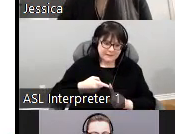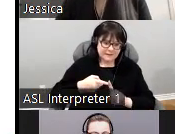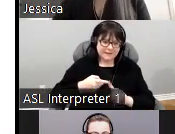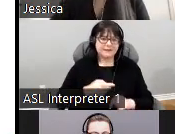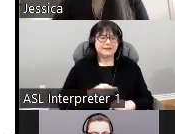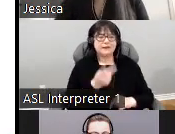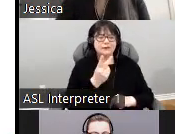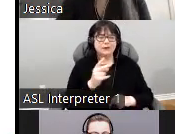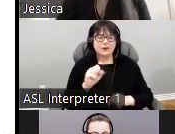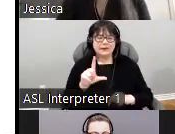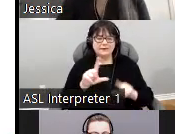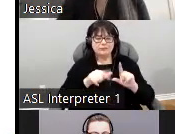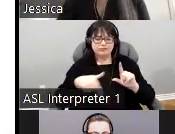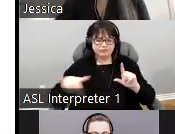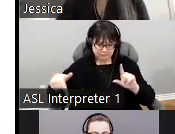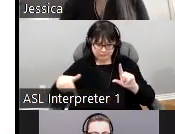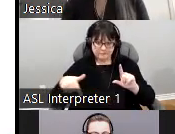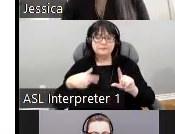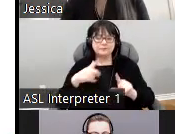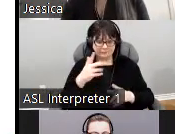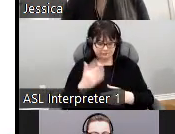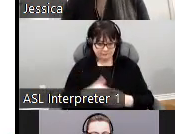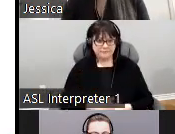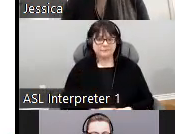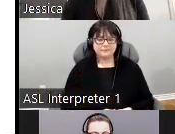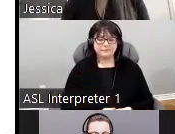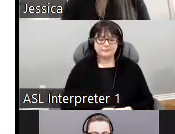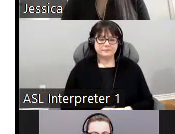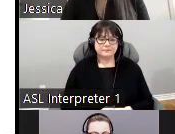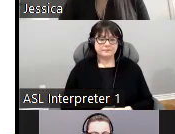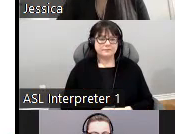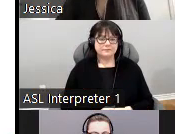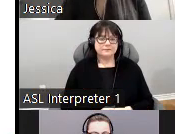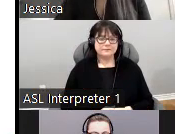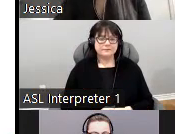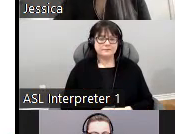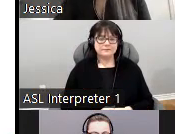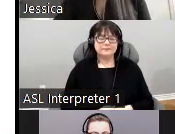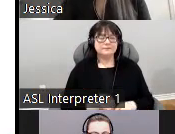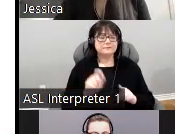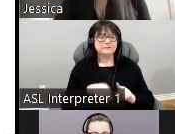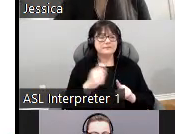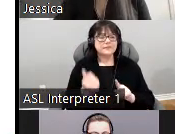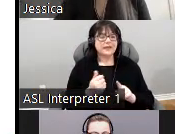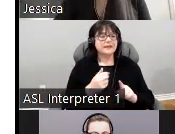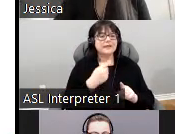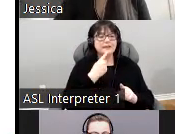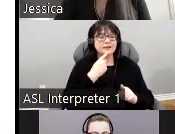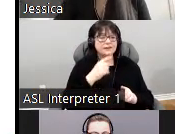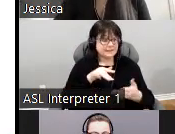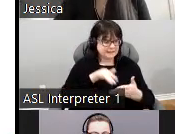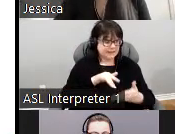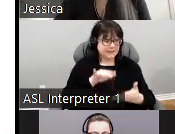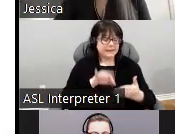LGBTQIA+ community. And the other found merely just 4% of its participants were non-heterosexual.